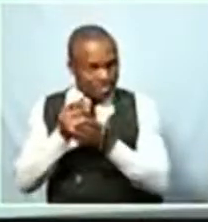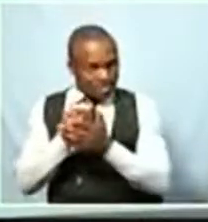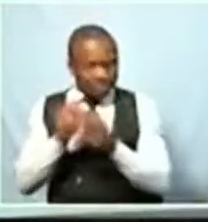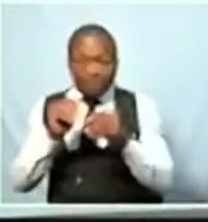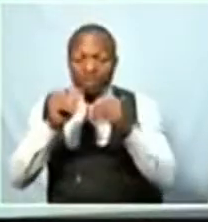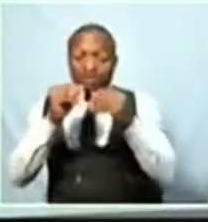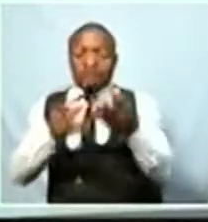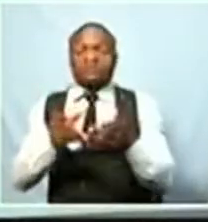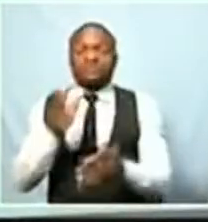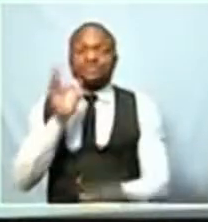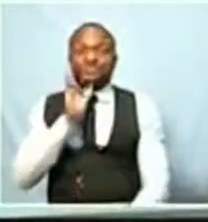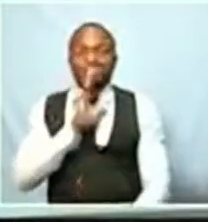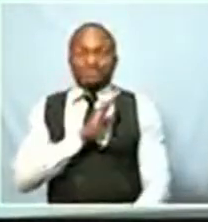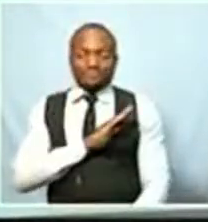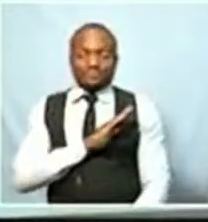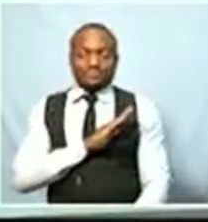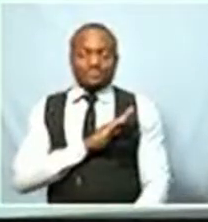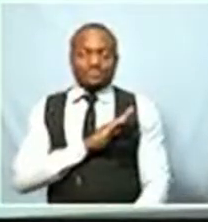given.